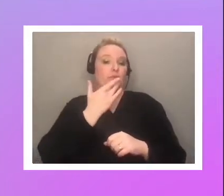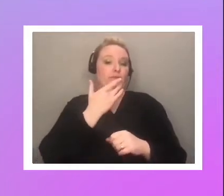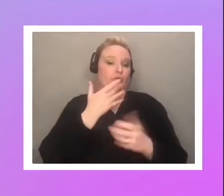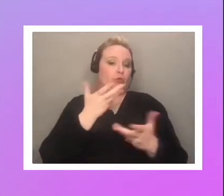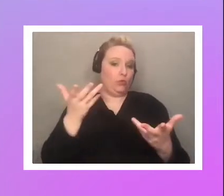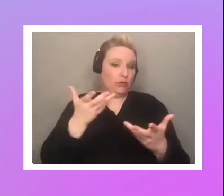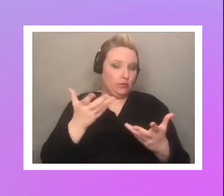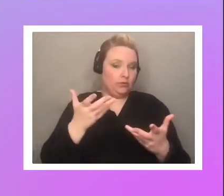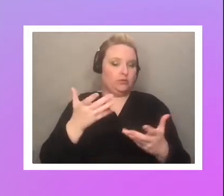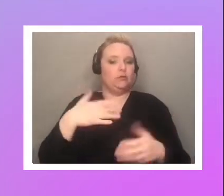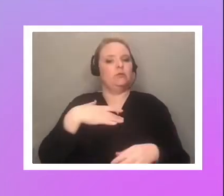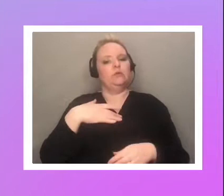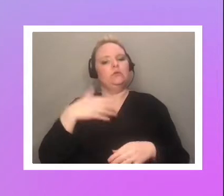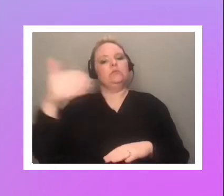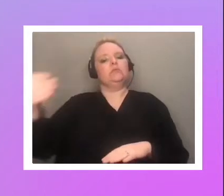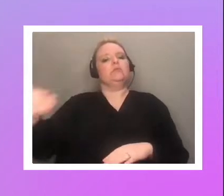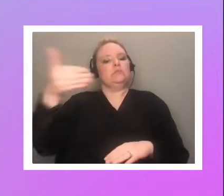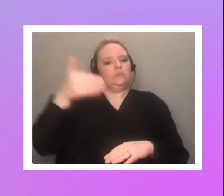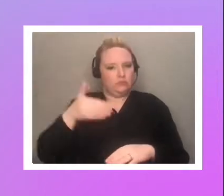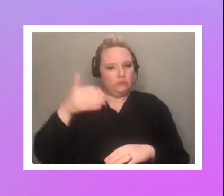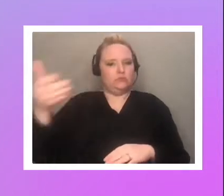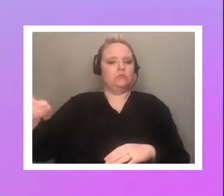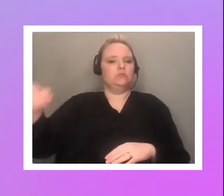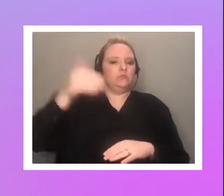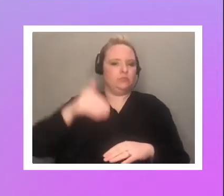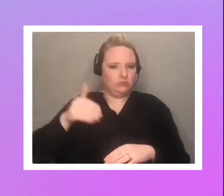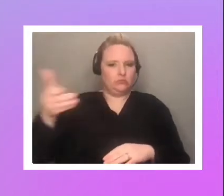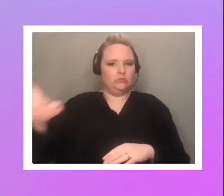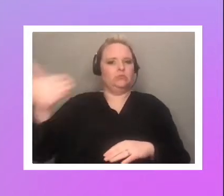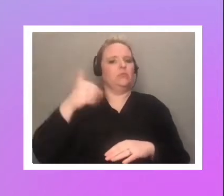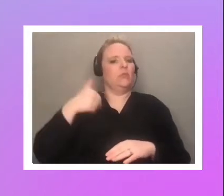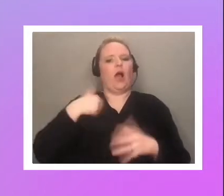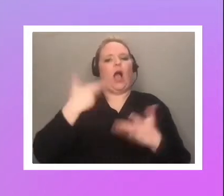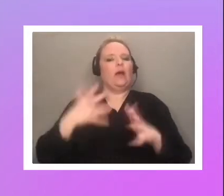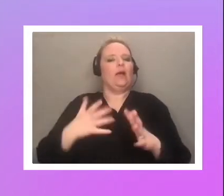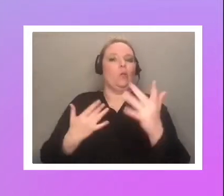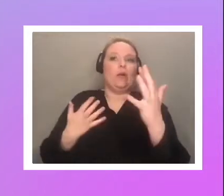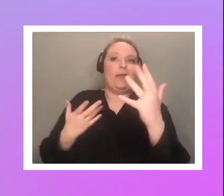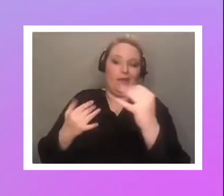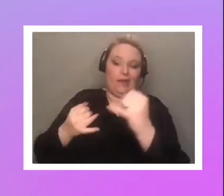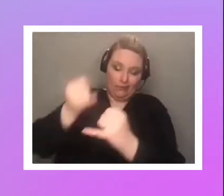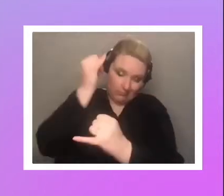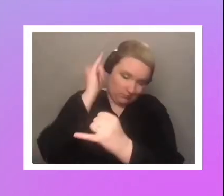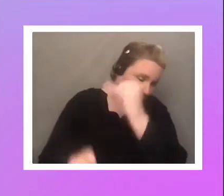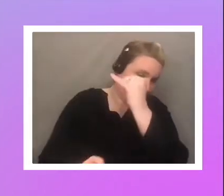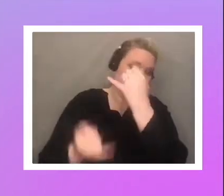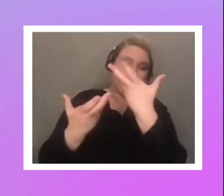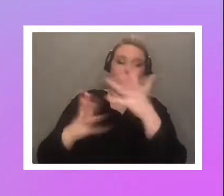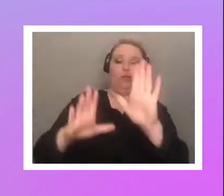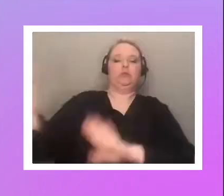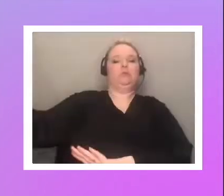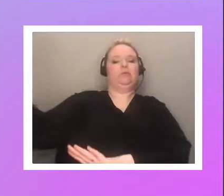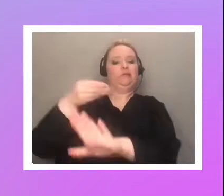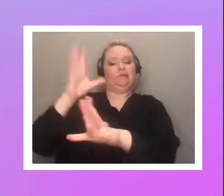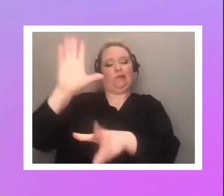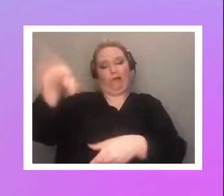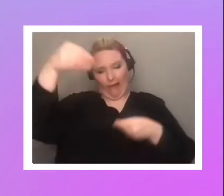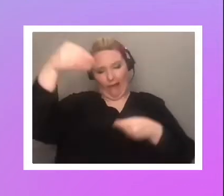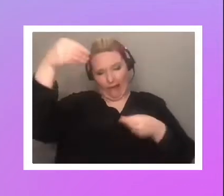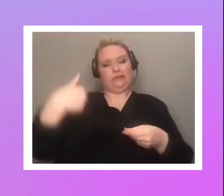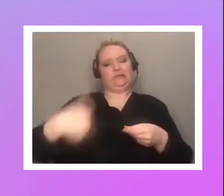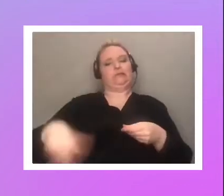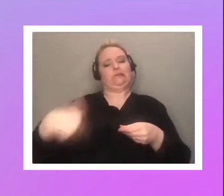I like a regular cadence instead of getting one giant, just plop